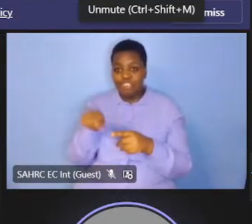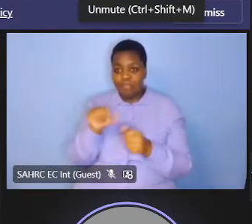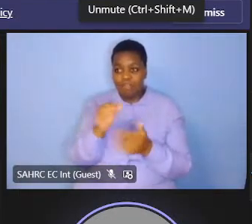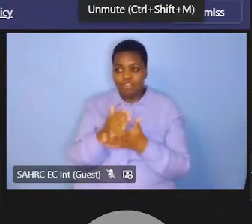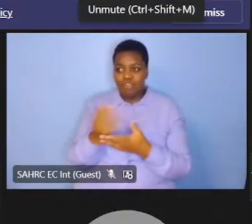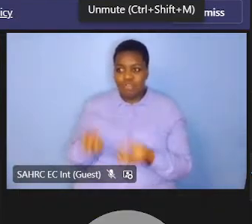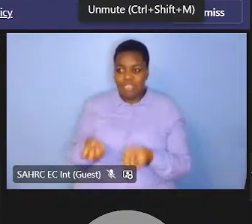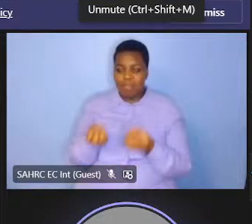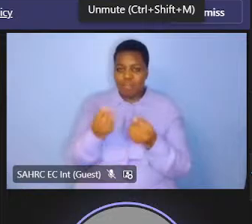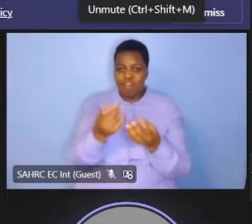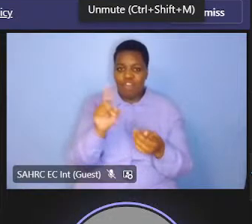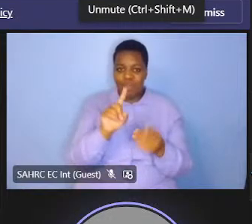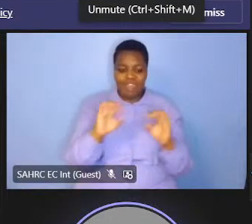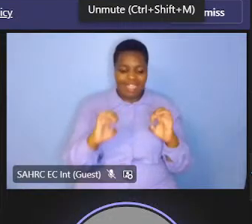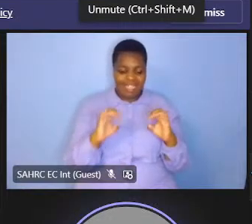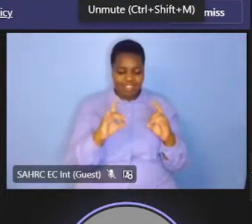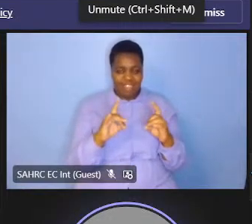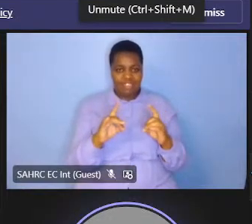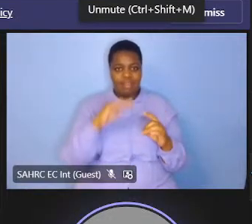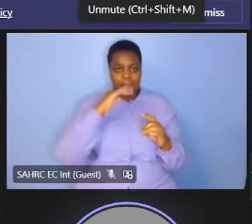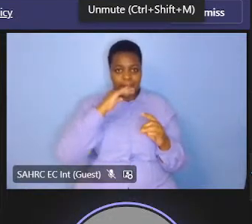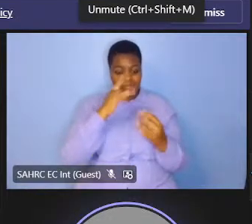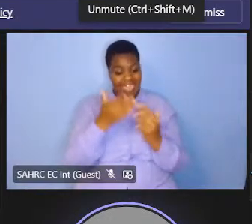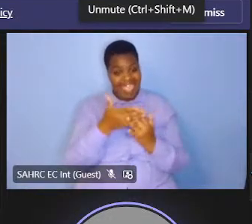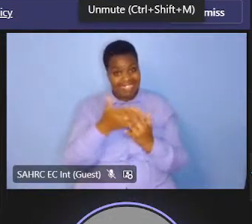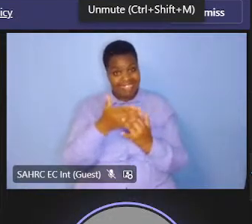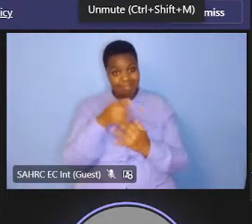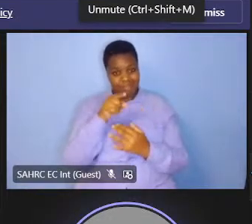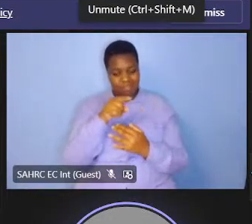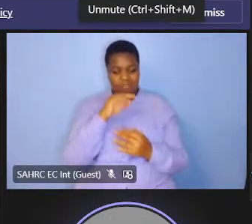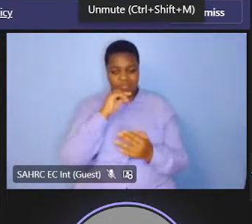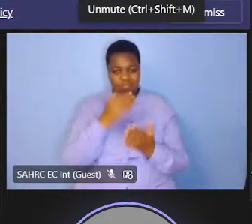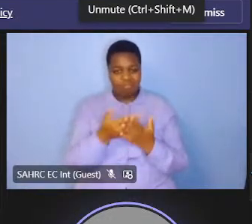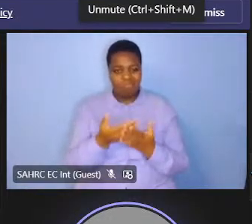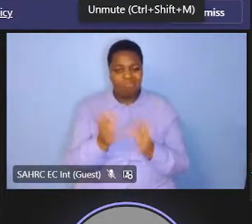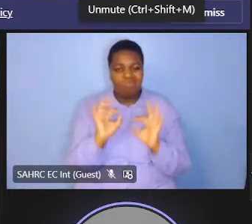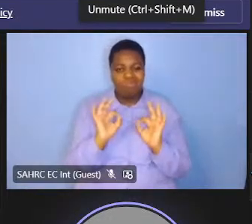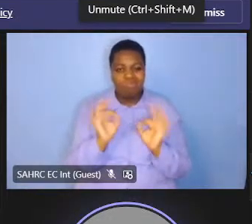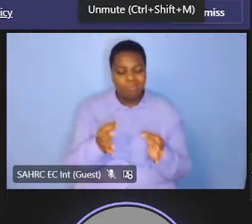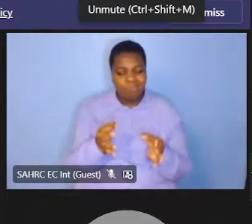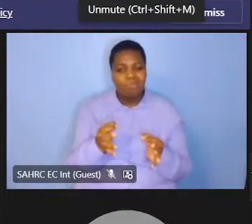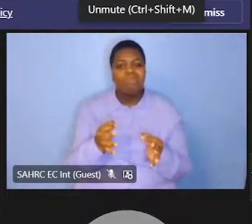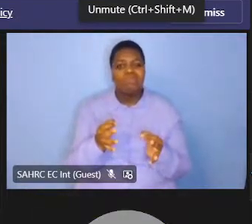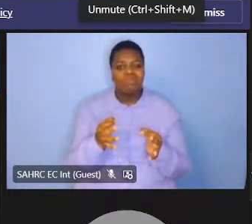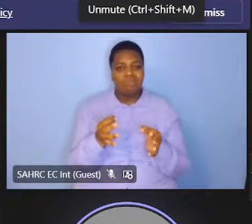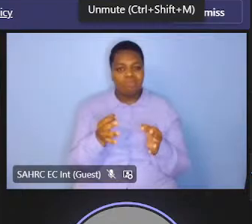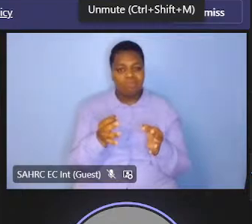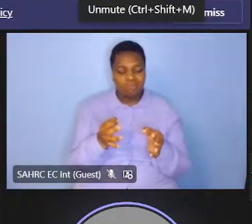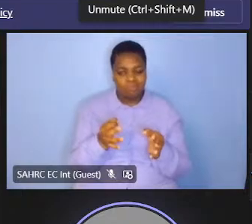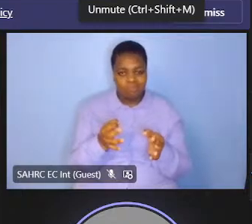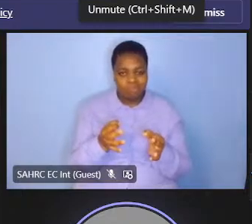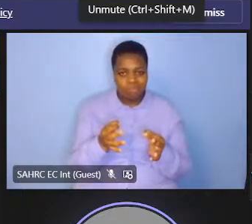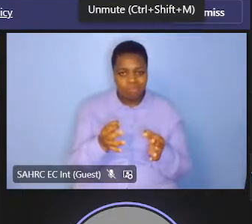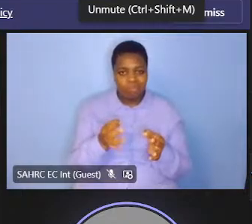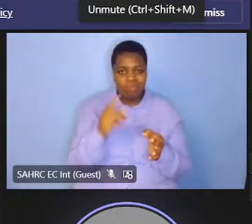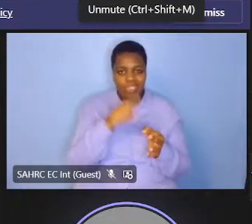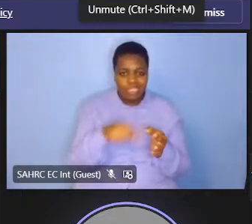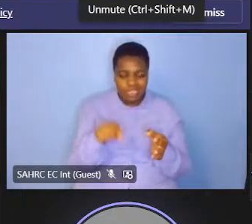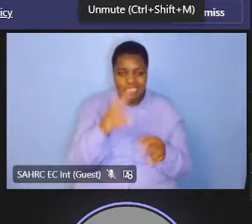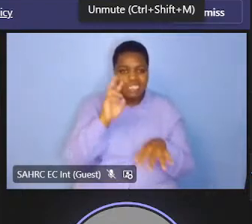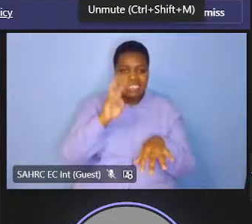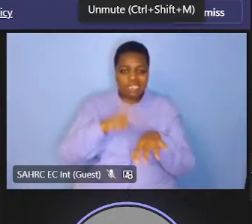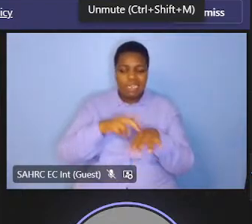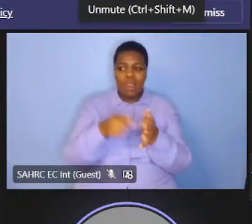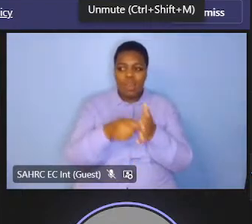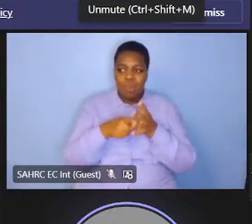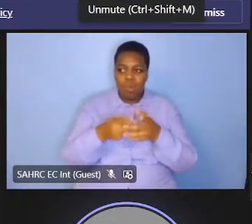education. In terms of accessibility, the special rapporteur cites this requires the